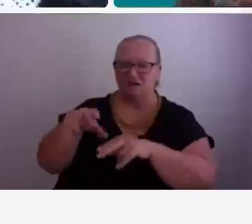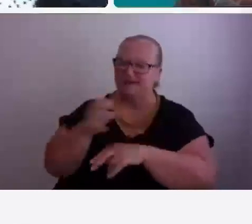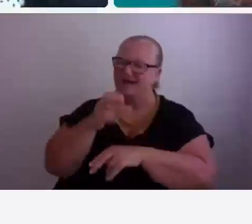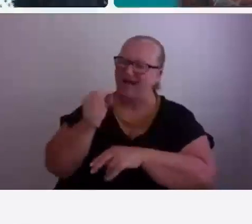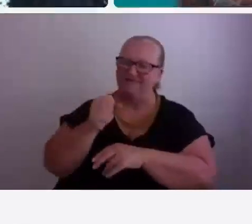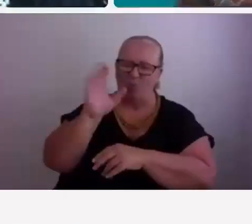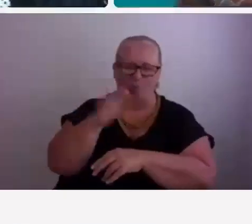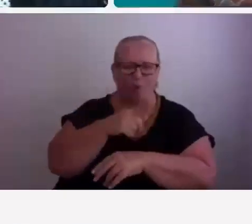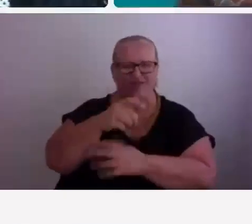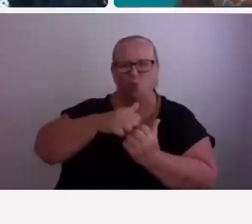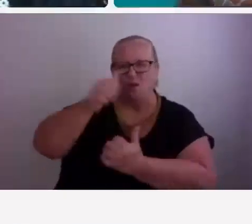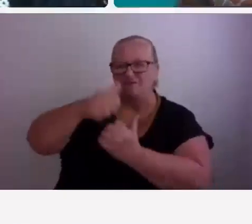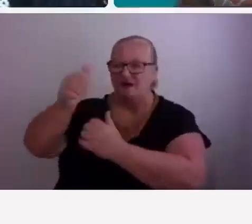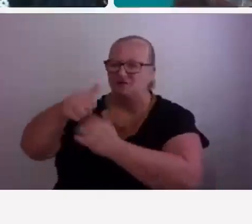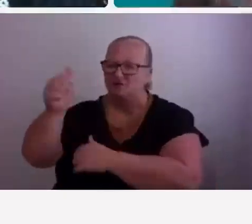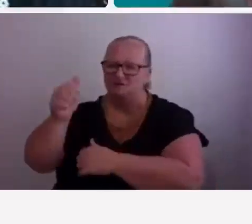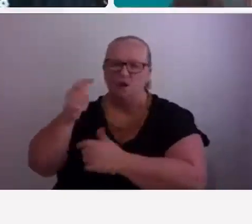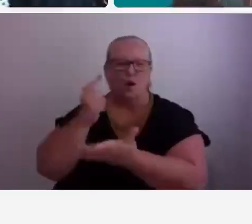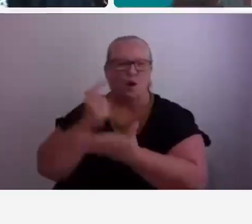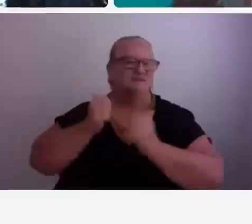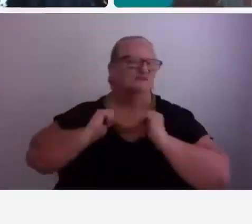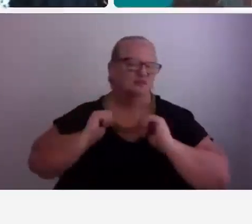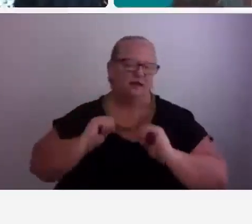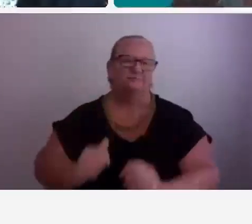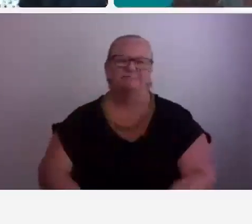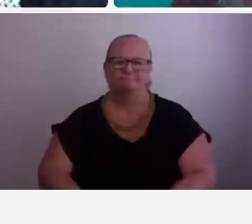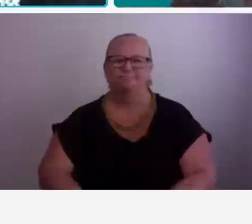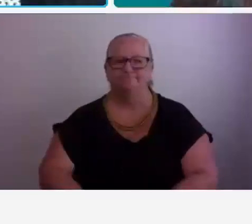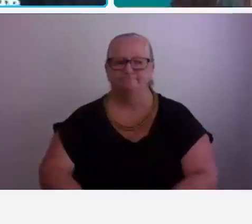qualifications and undergo lots of training. Yep.